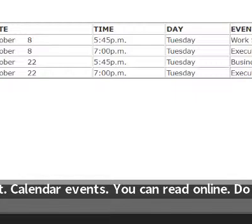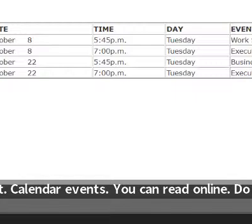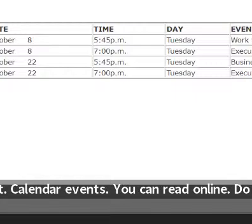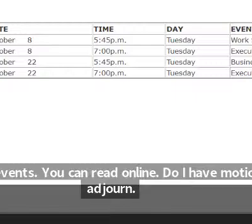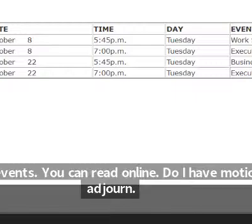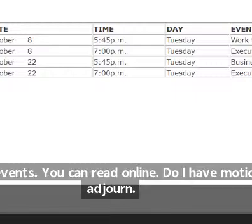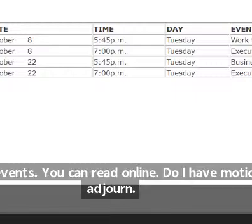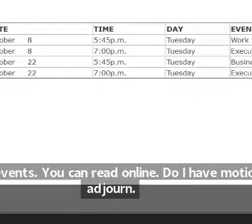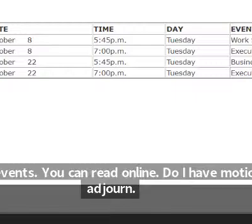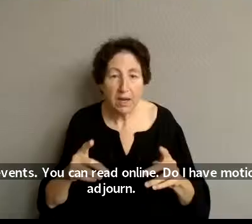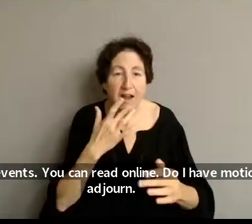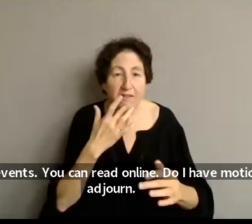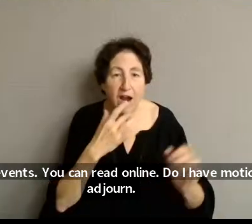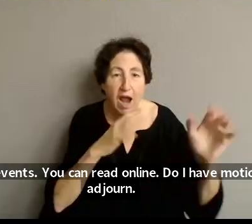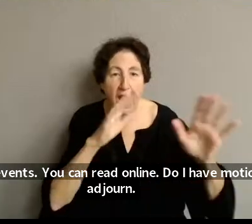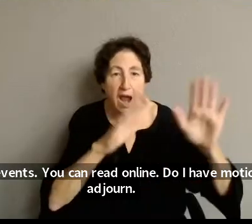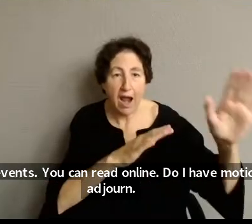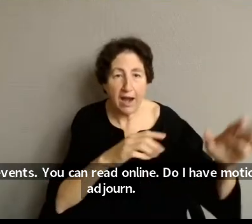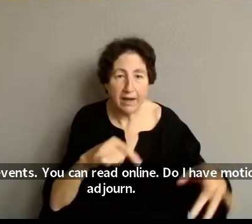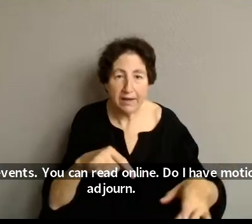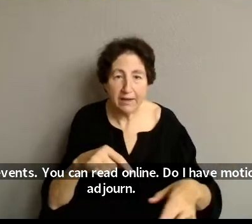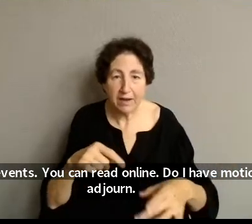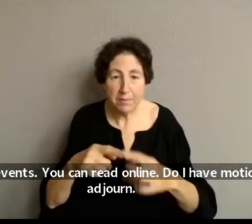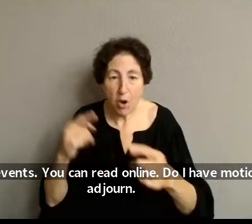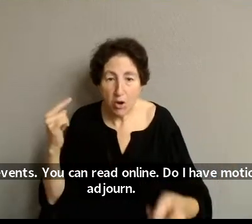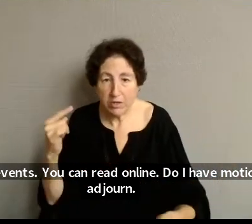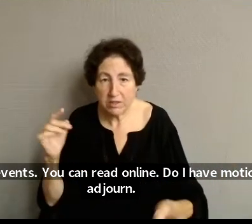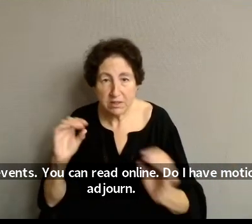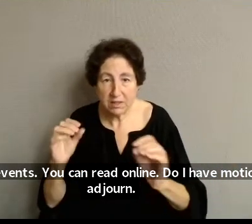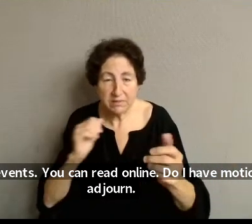moved. Second. All in favor? Aye. All opposed? Motion carries.